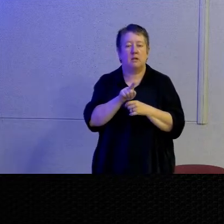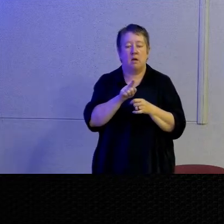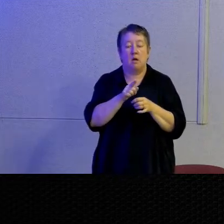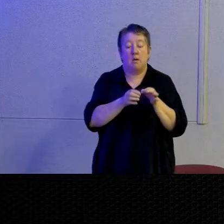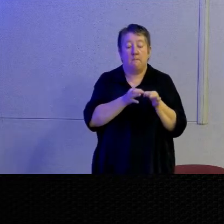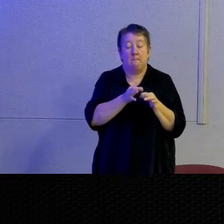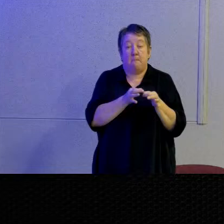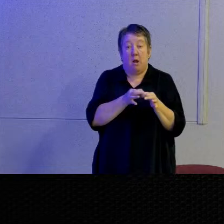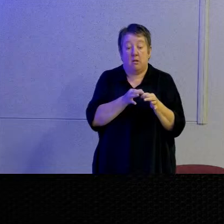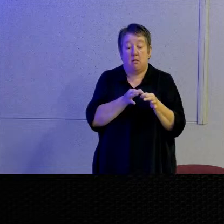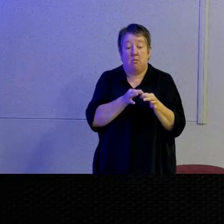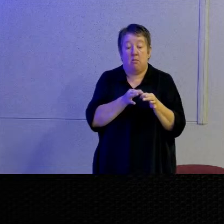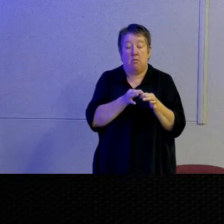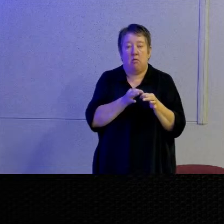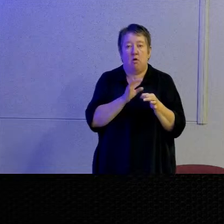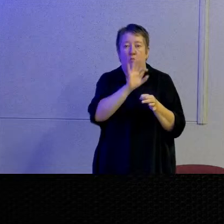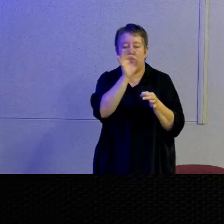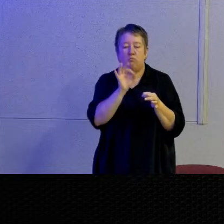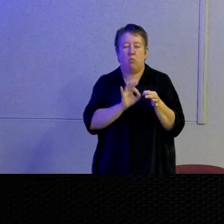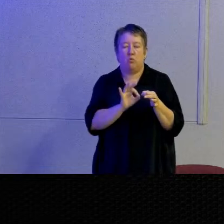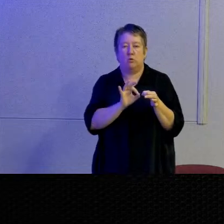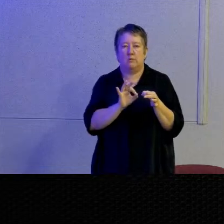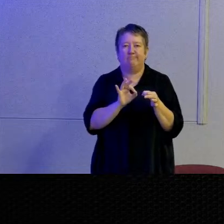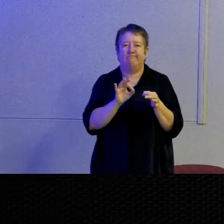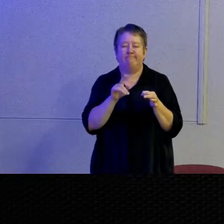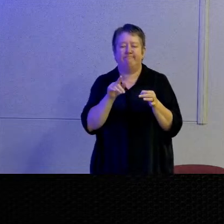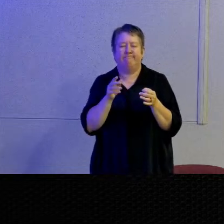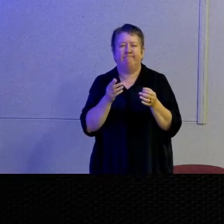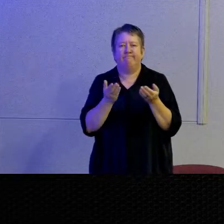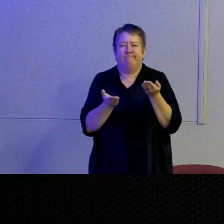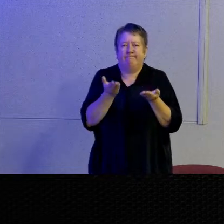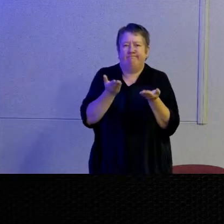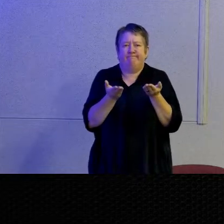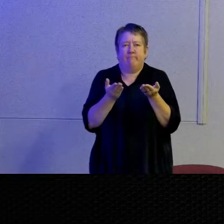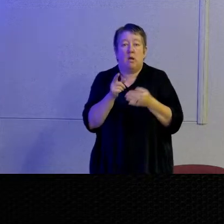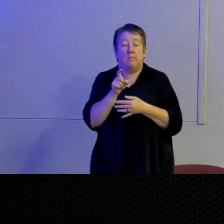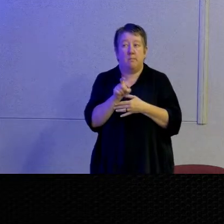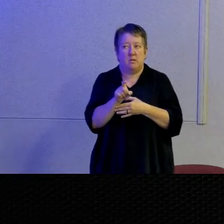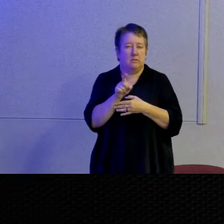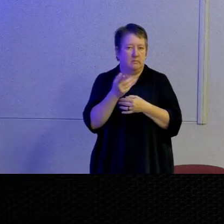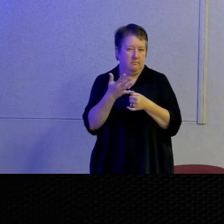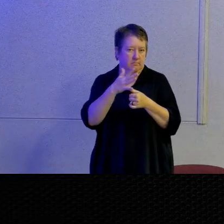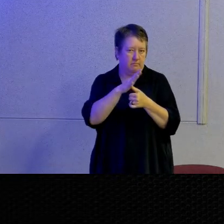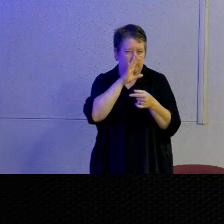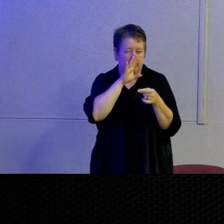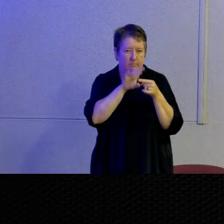particles' masses. So that was a key prediction.